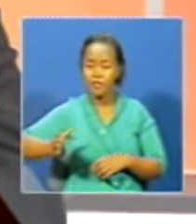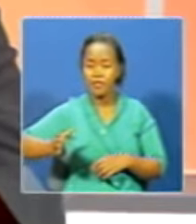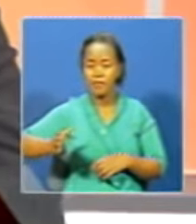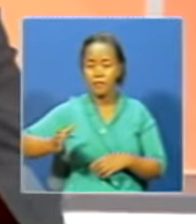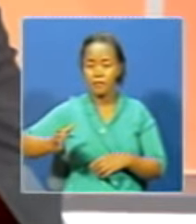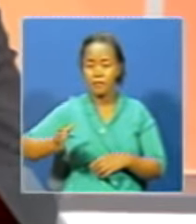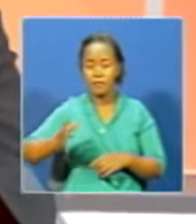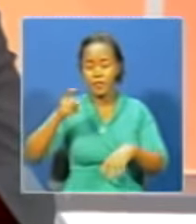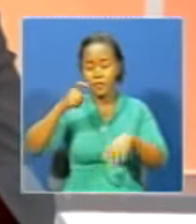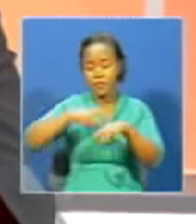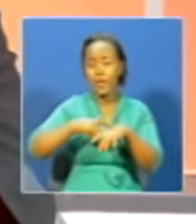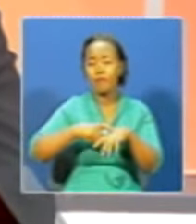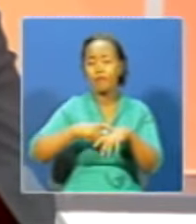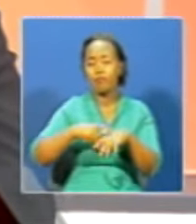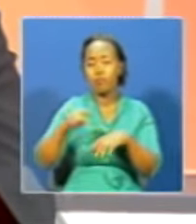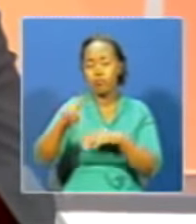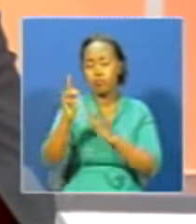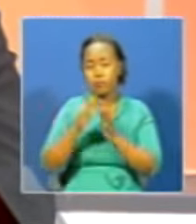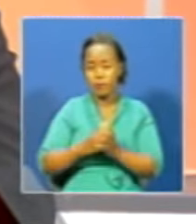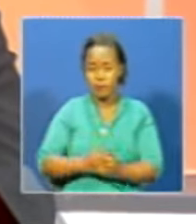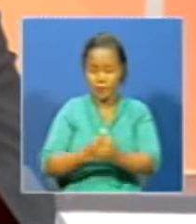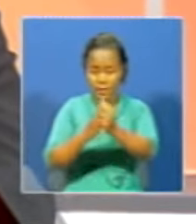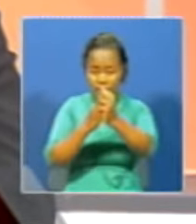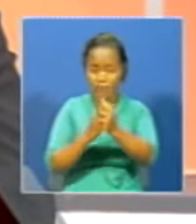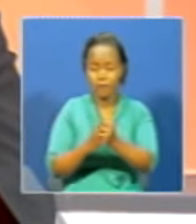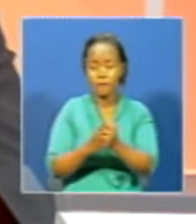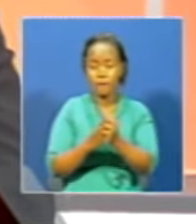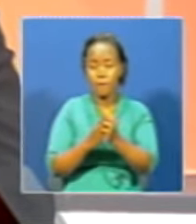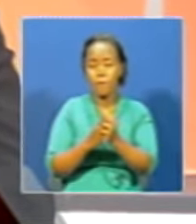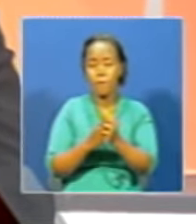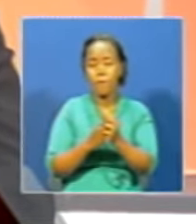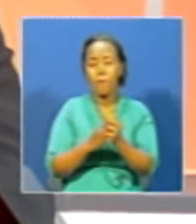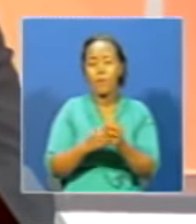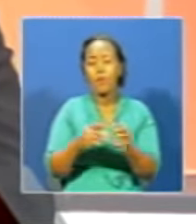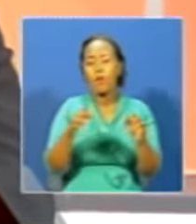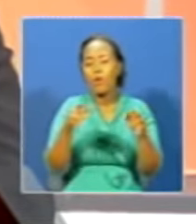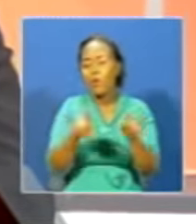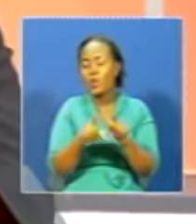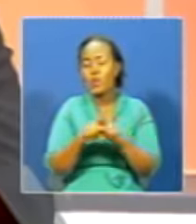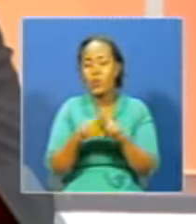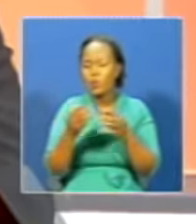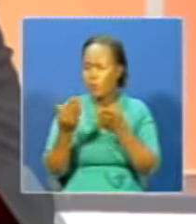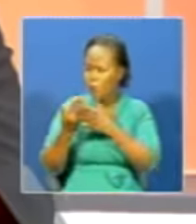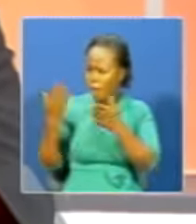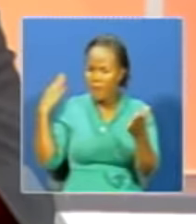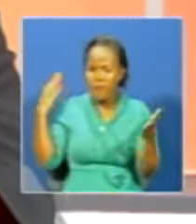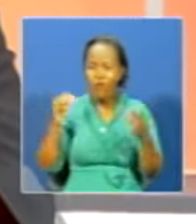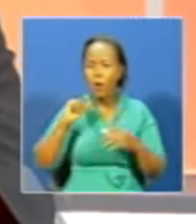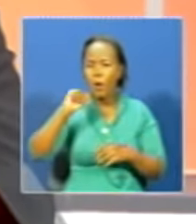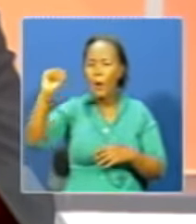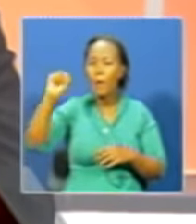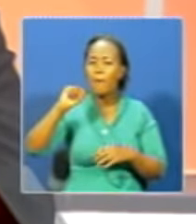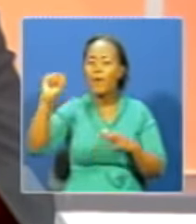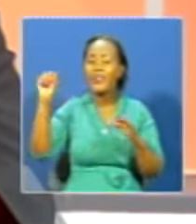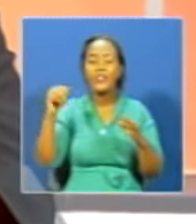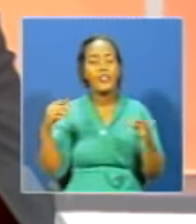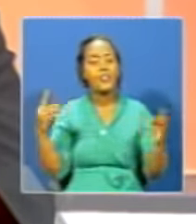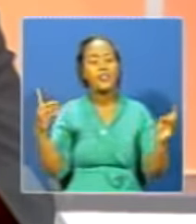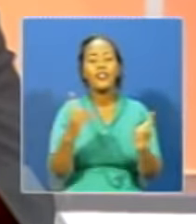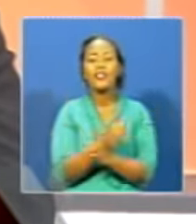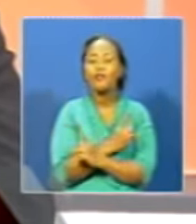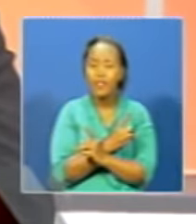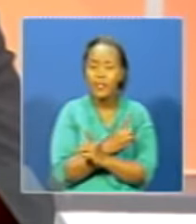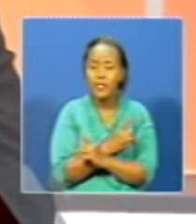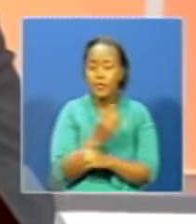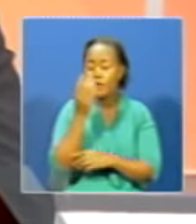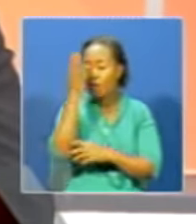during his time. That the way politics was handled was different. Mm-hmm. Remember, we were largely